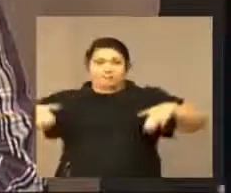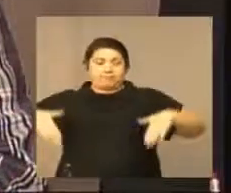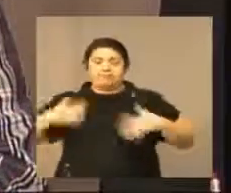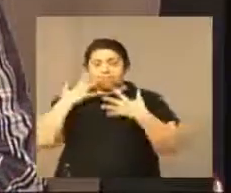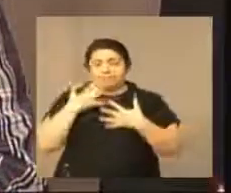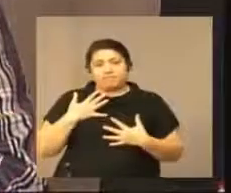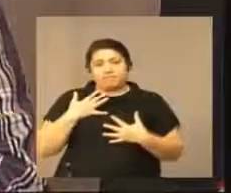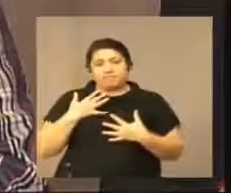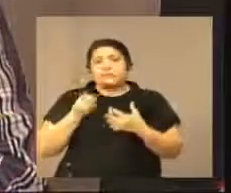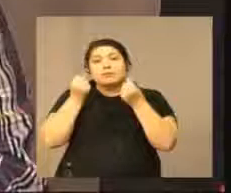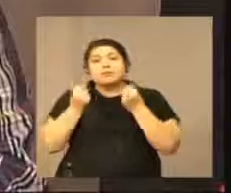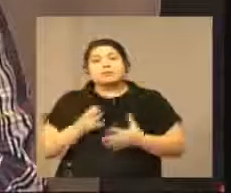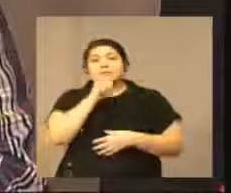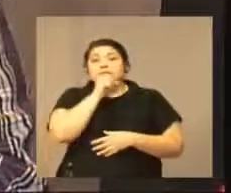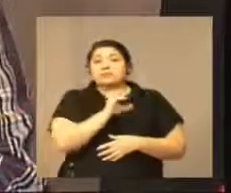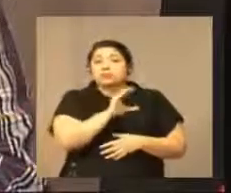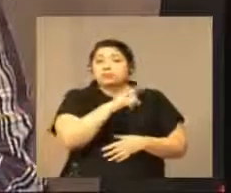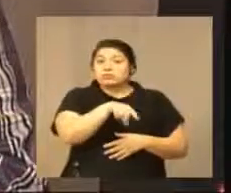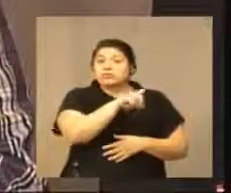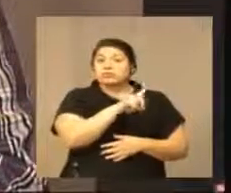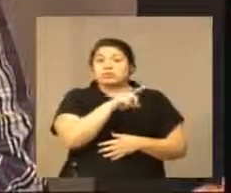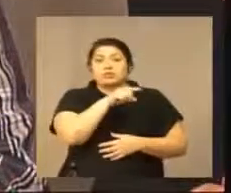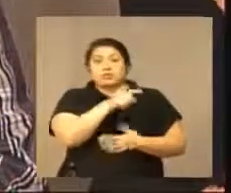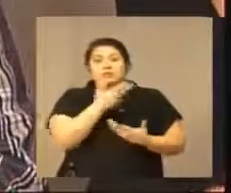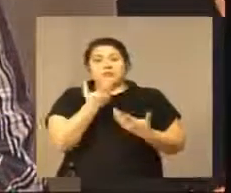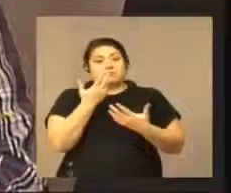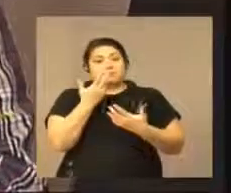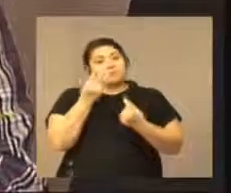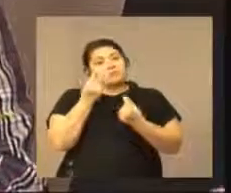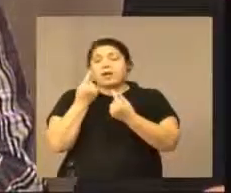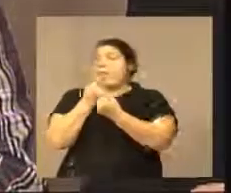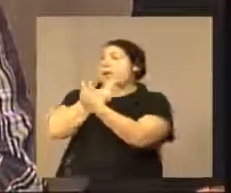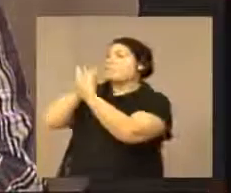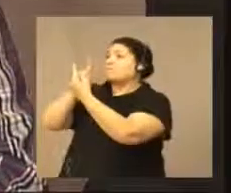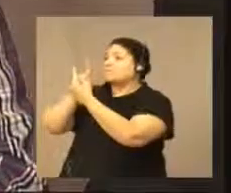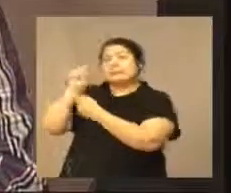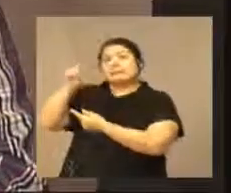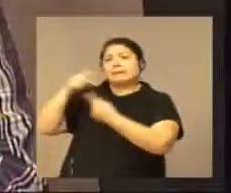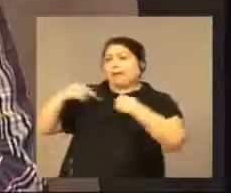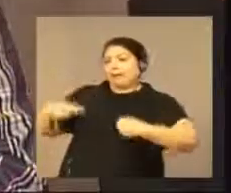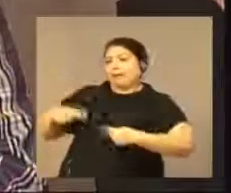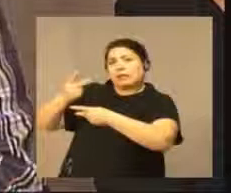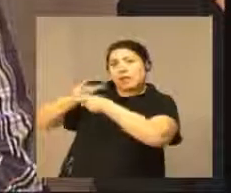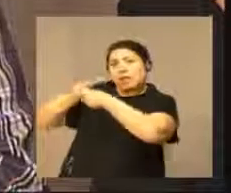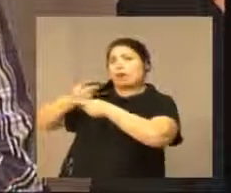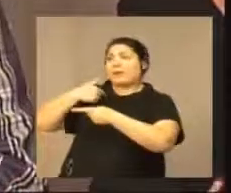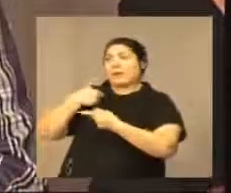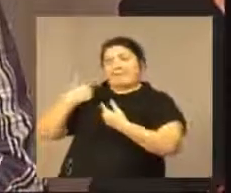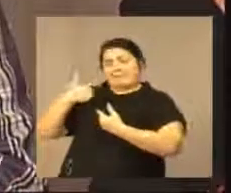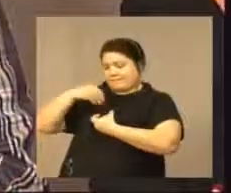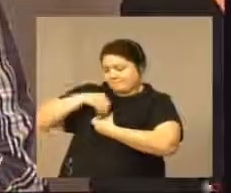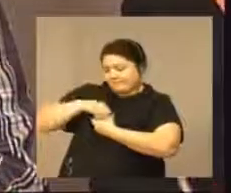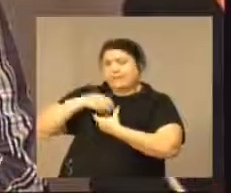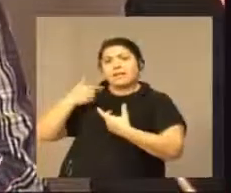many seniors are reluctant to visit a healthcare professional for their symptoms until they